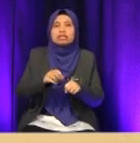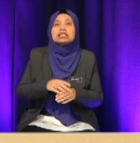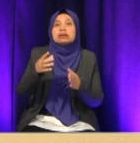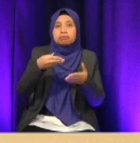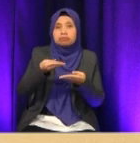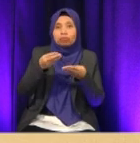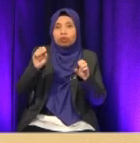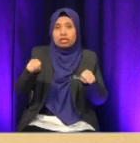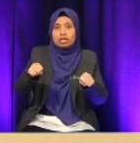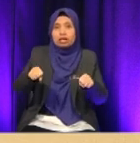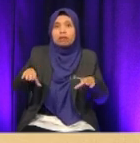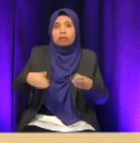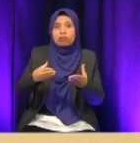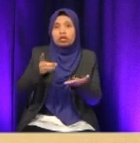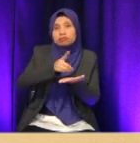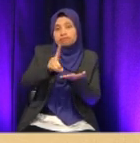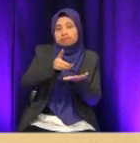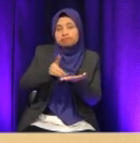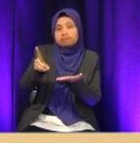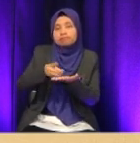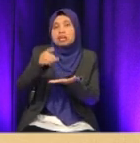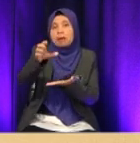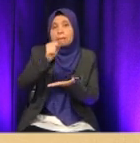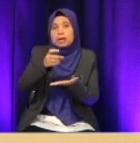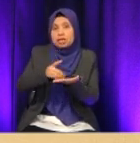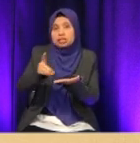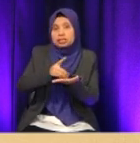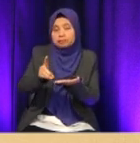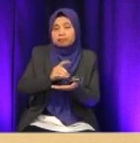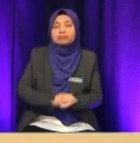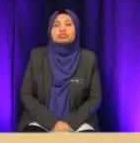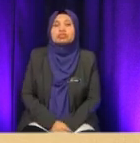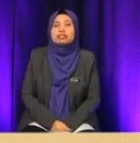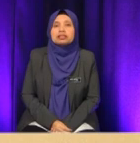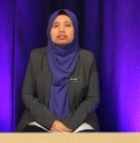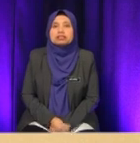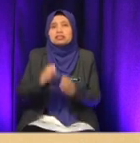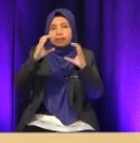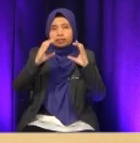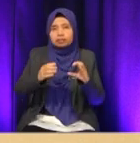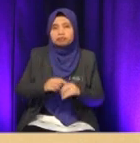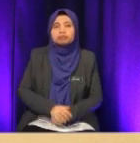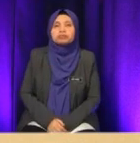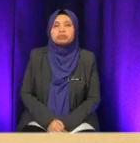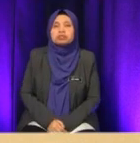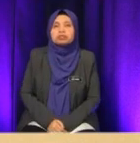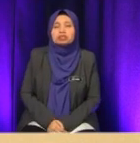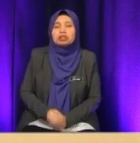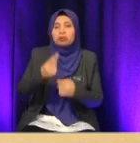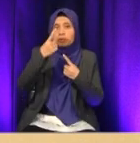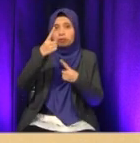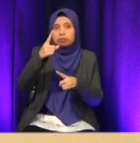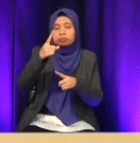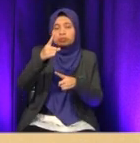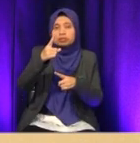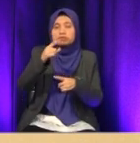donation. Mm-hmm. Okay, so making a donation is not compulsory. It's yes. optional, definitely. So let's check your answer. So it's not for